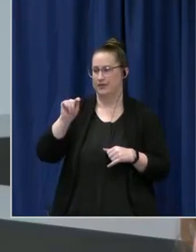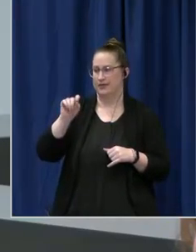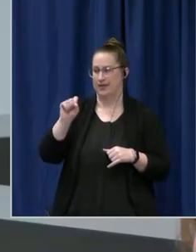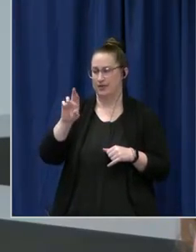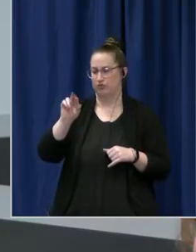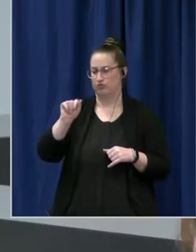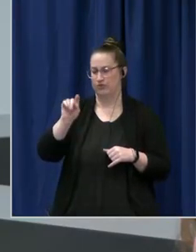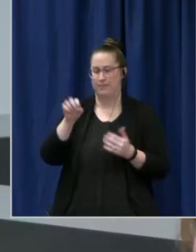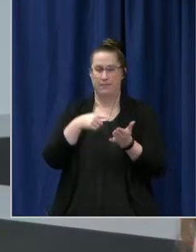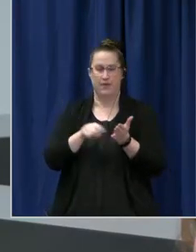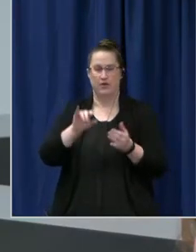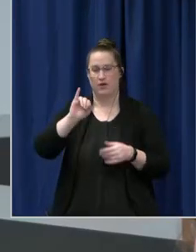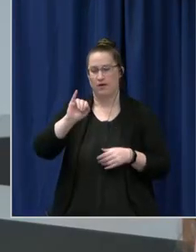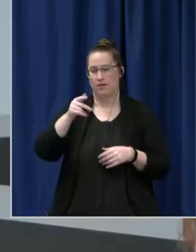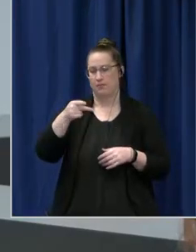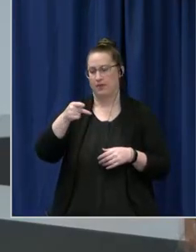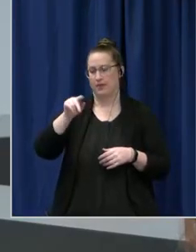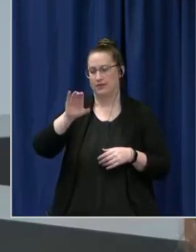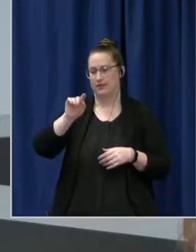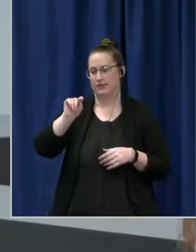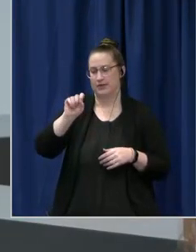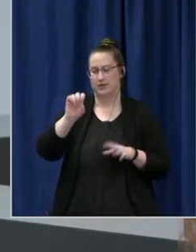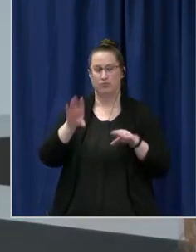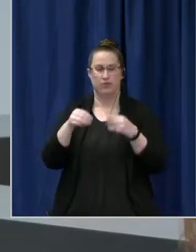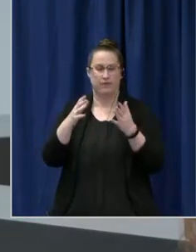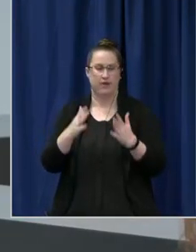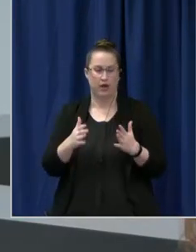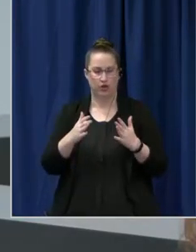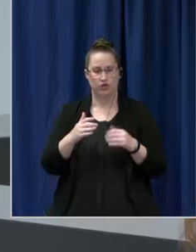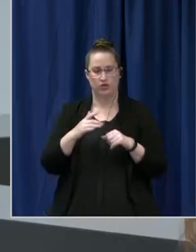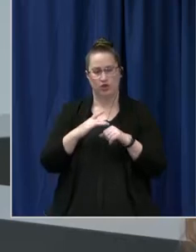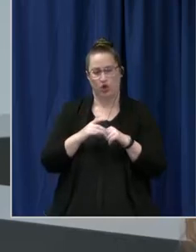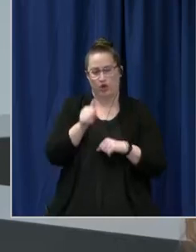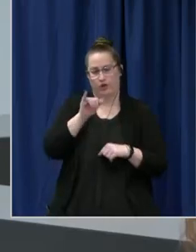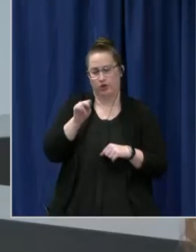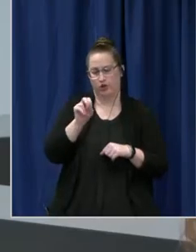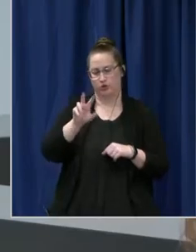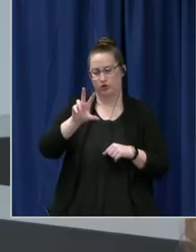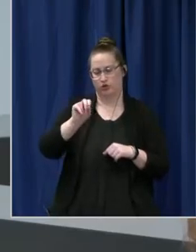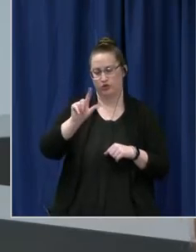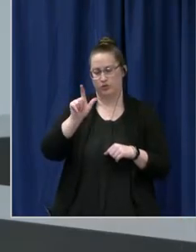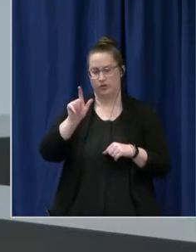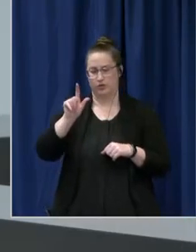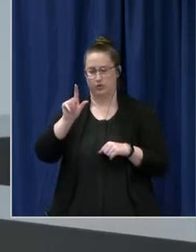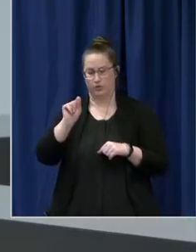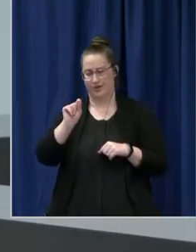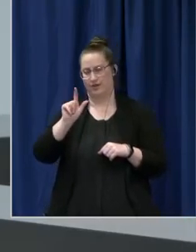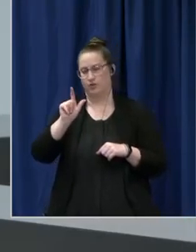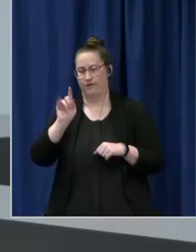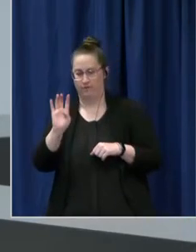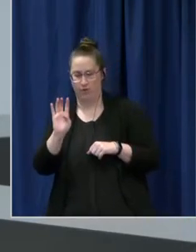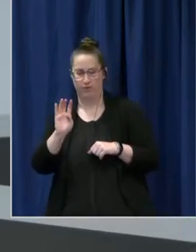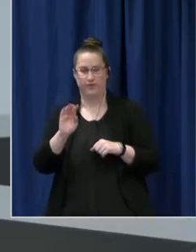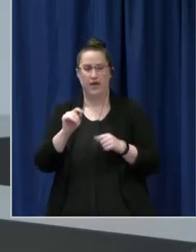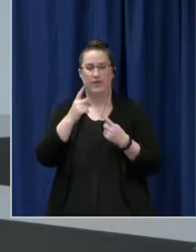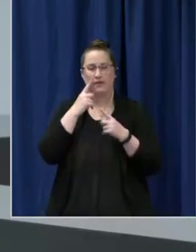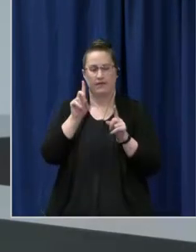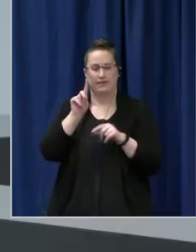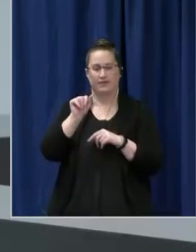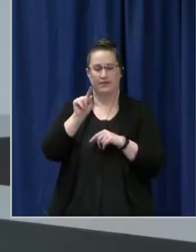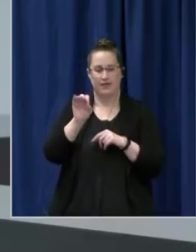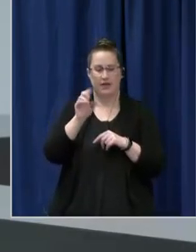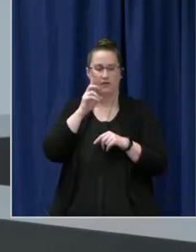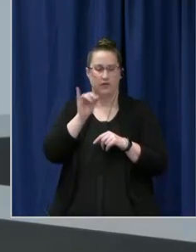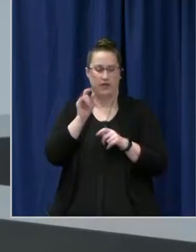paid to IPCTS providers through the earlier of June 30th, 2024, or the effective date of commission action revising